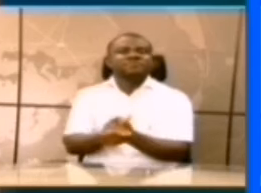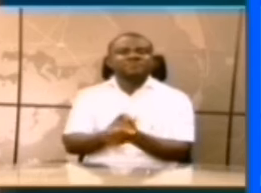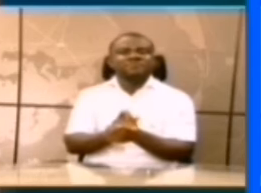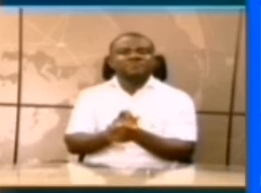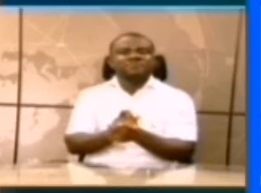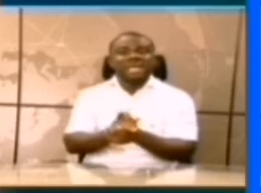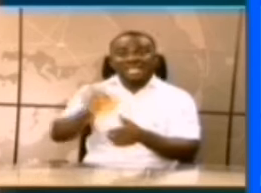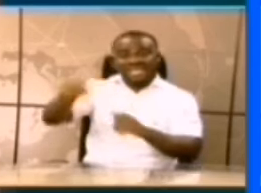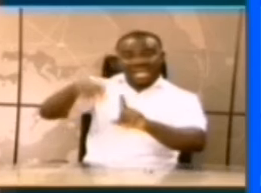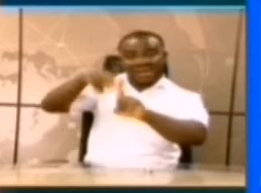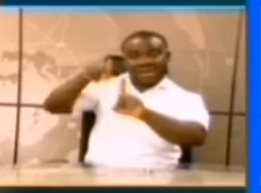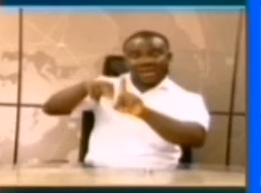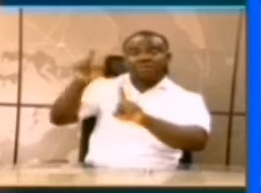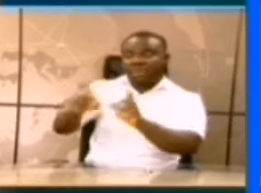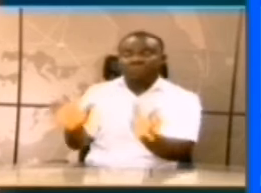ye